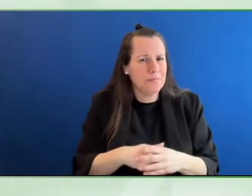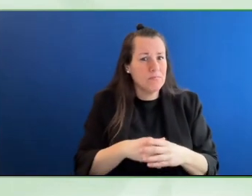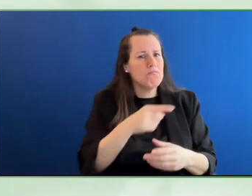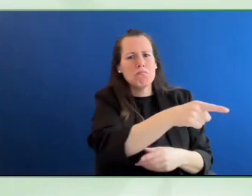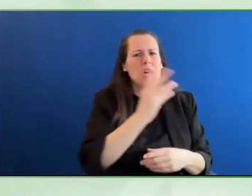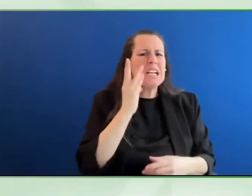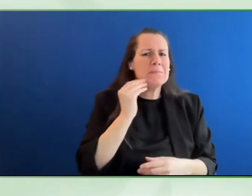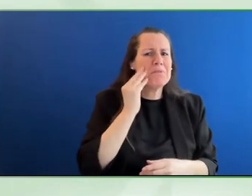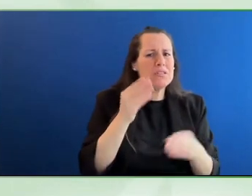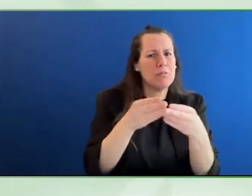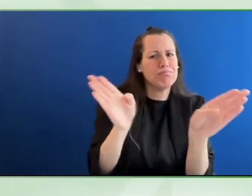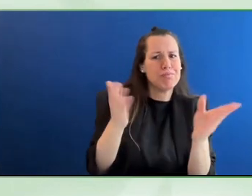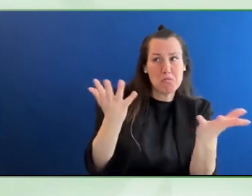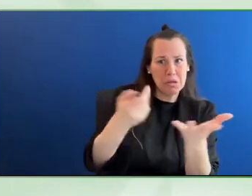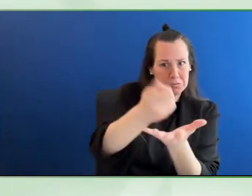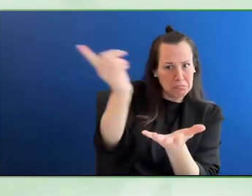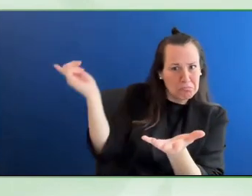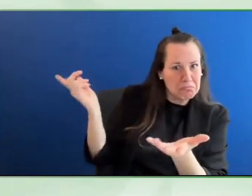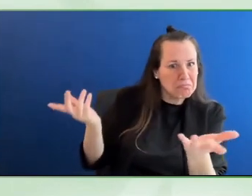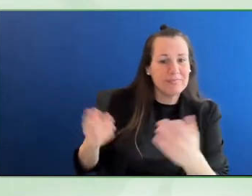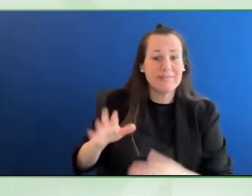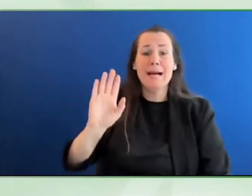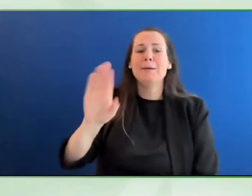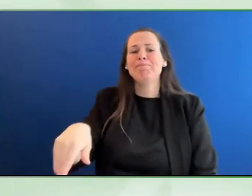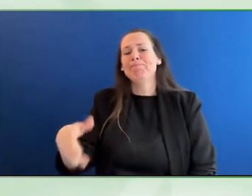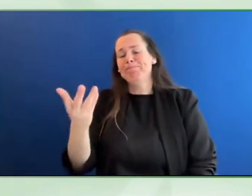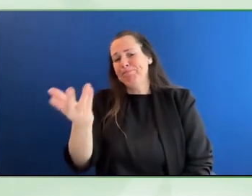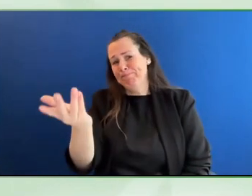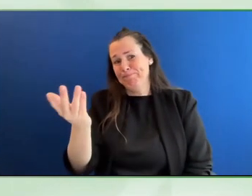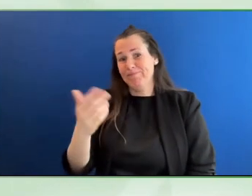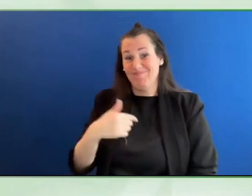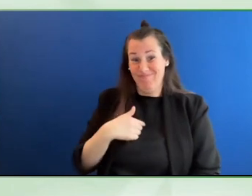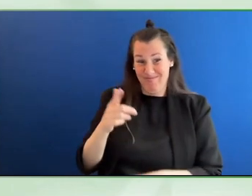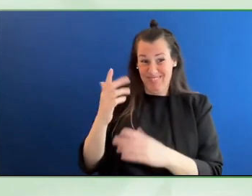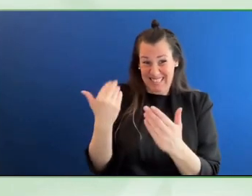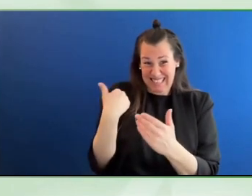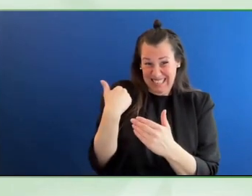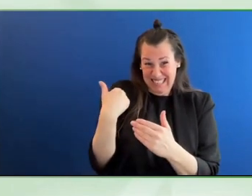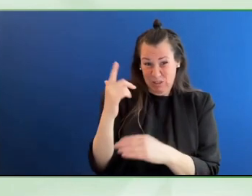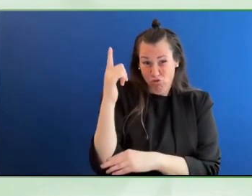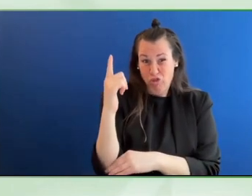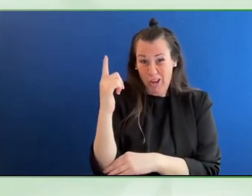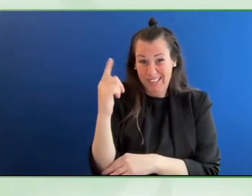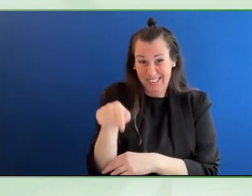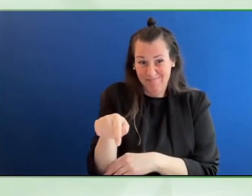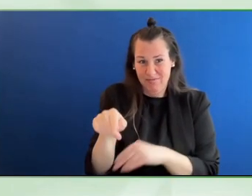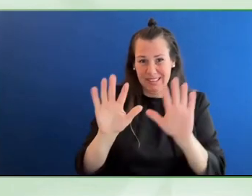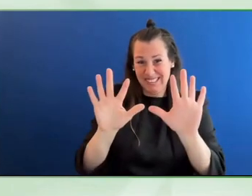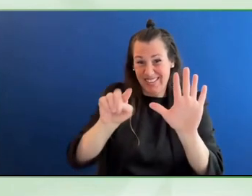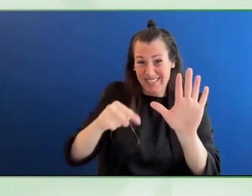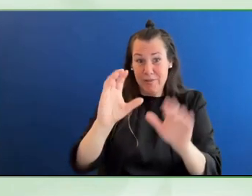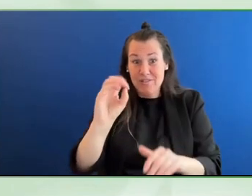going into all of them in San Francisco and you know, lots of other places. The goal is to have it on every